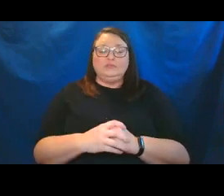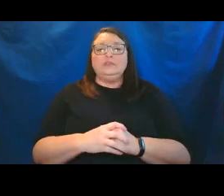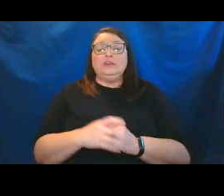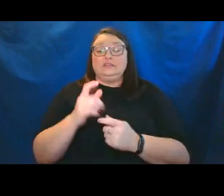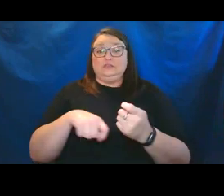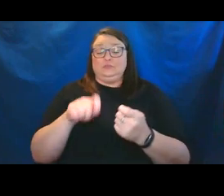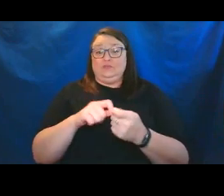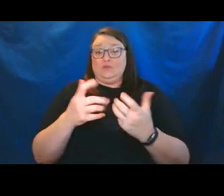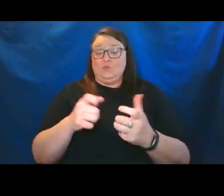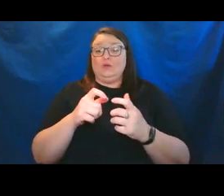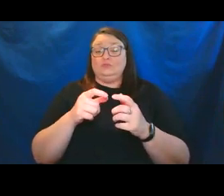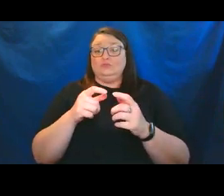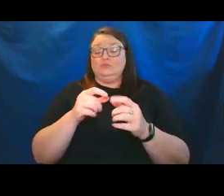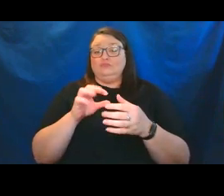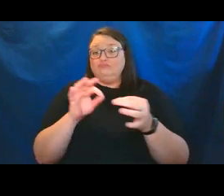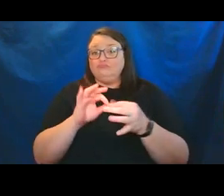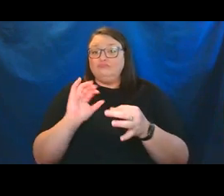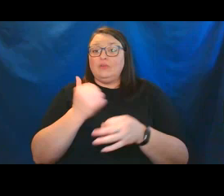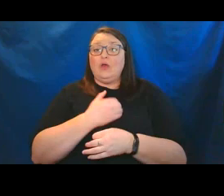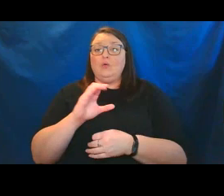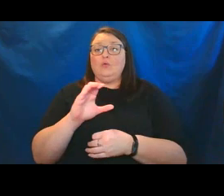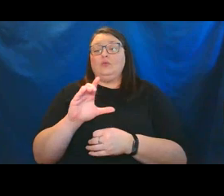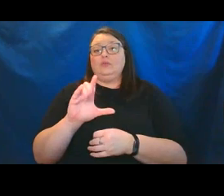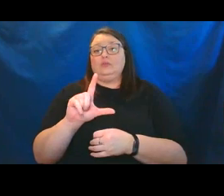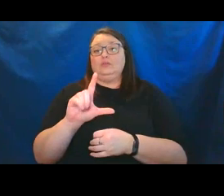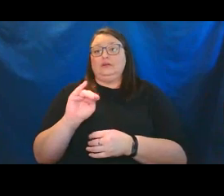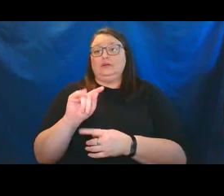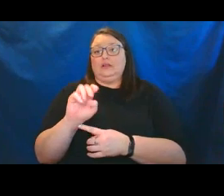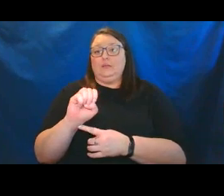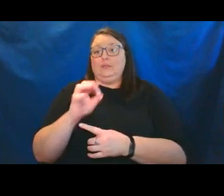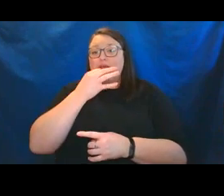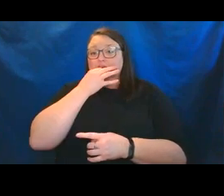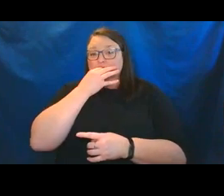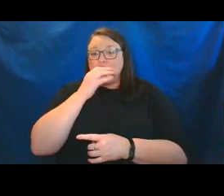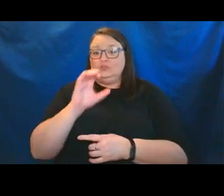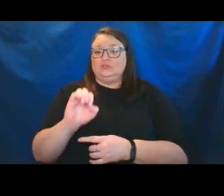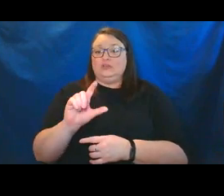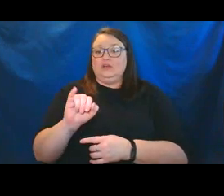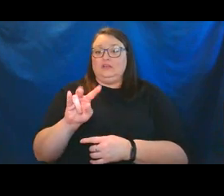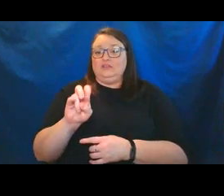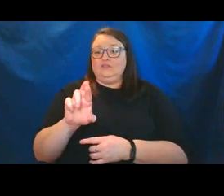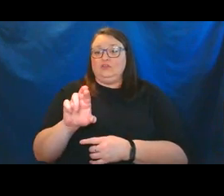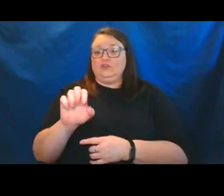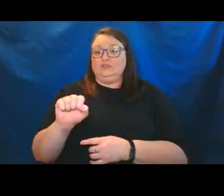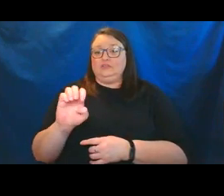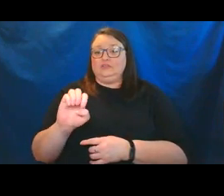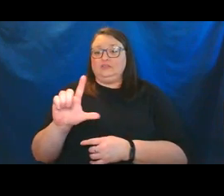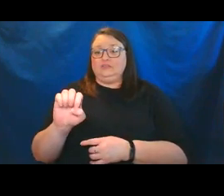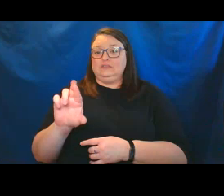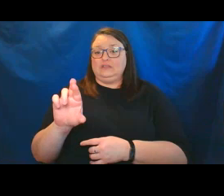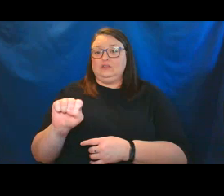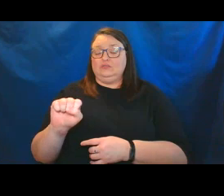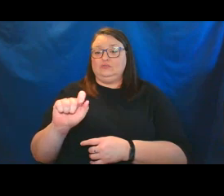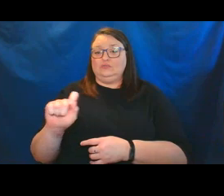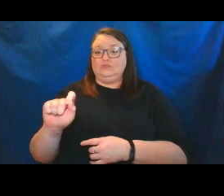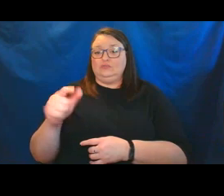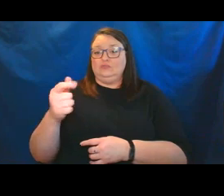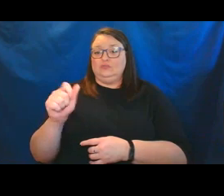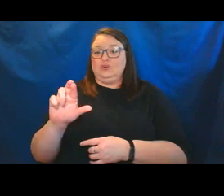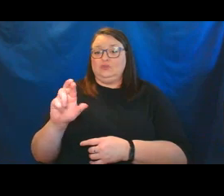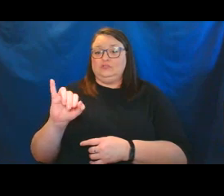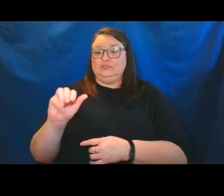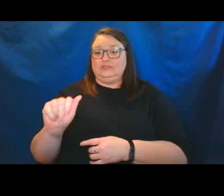to mention our climate experts, Oliver Sellers Garcia, who is the Green New Deal Director and Commissioner